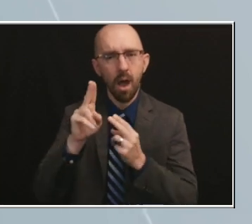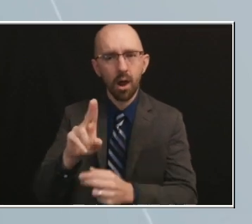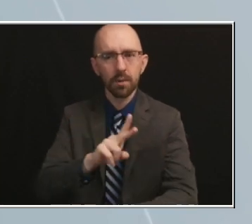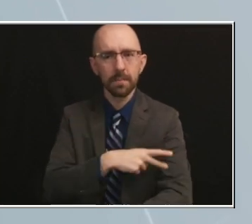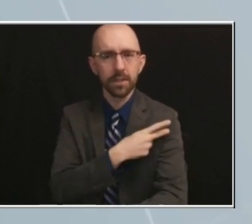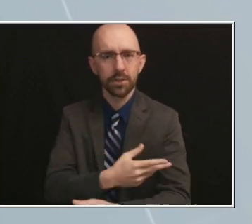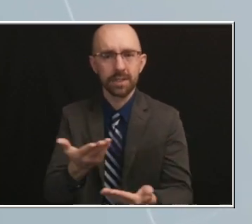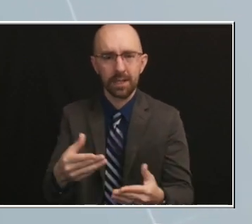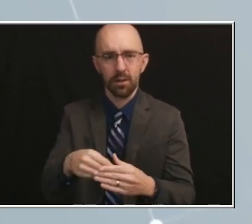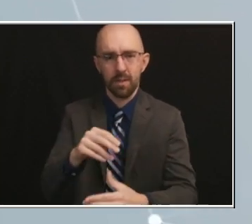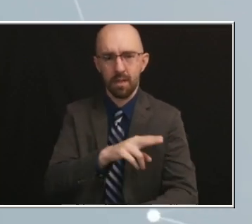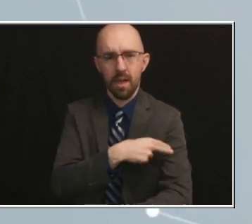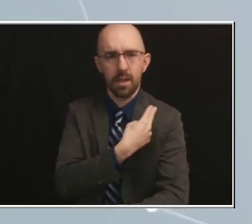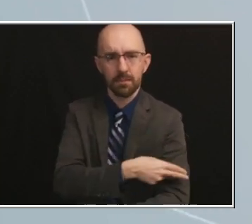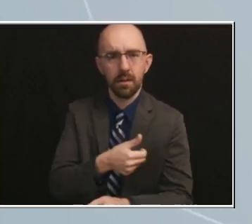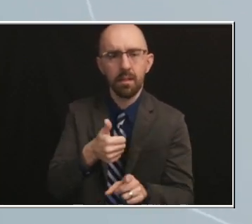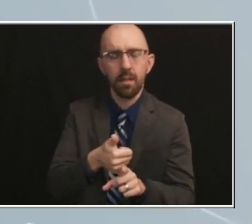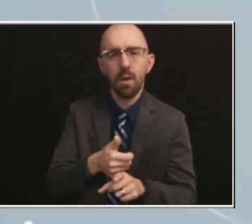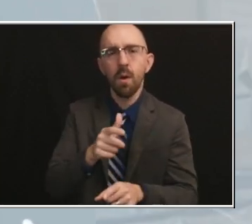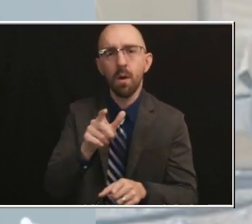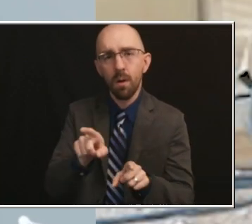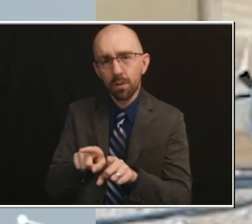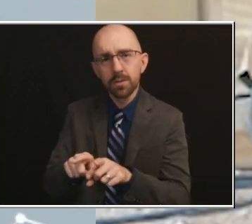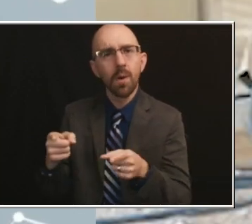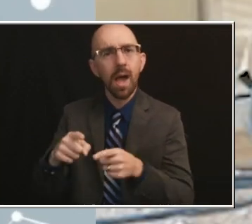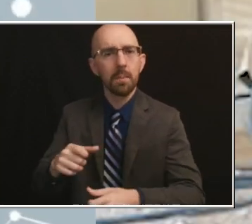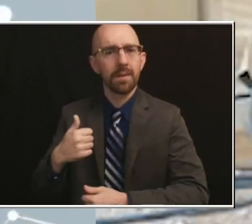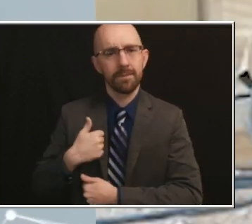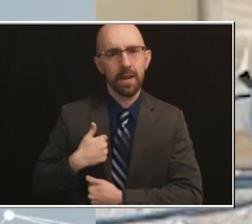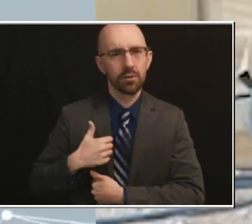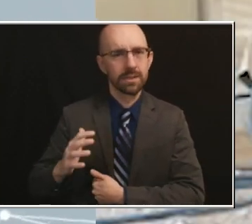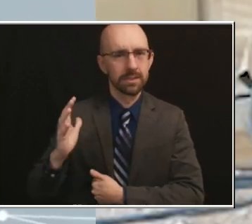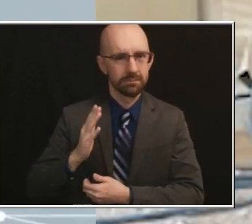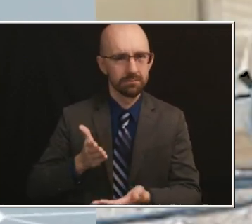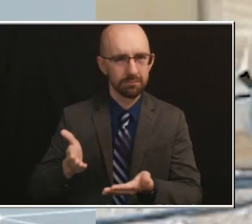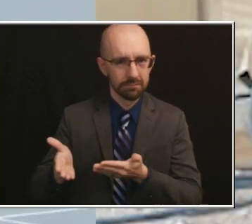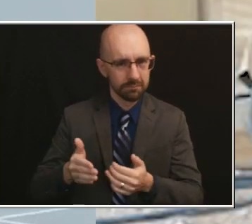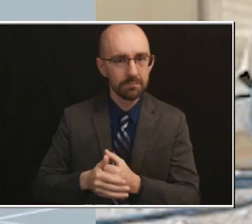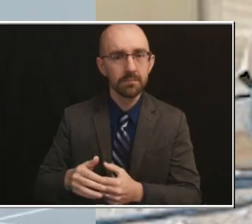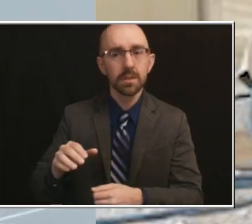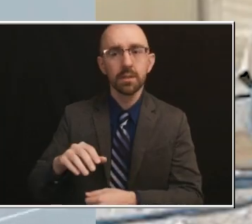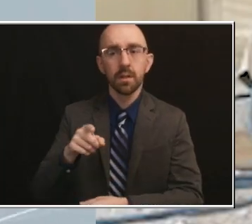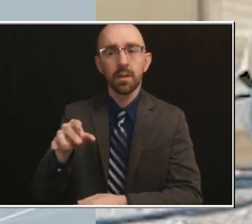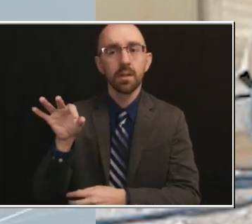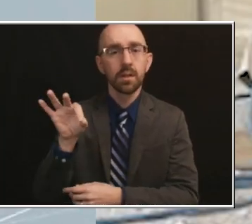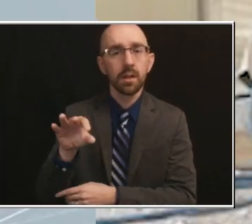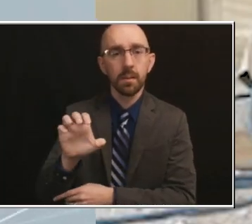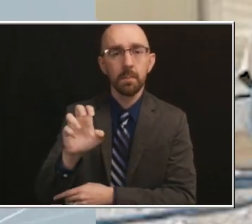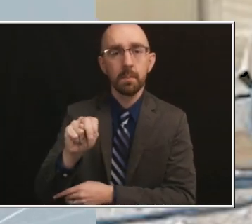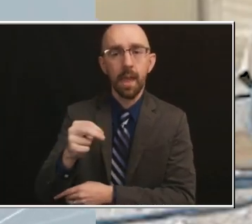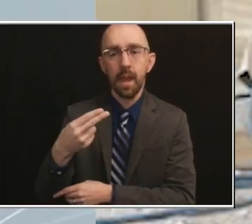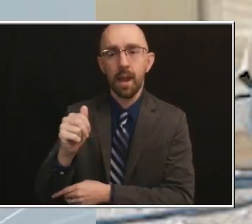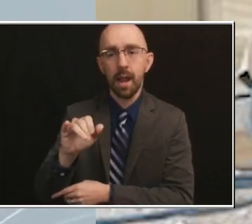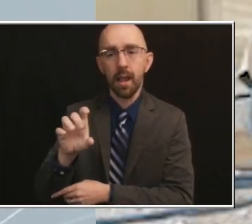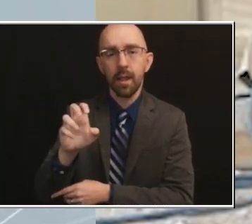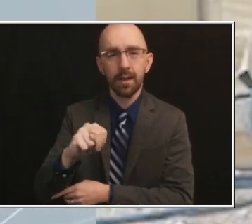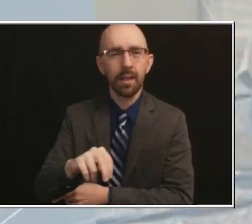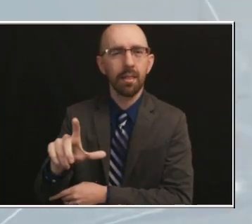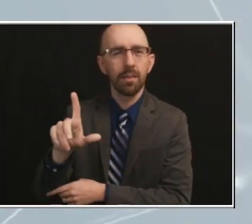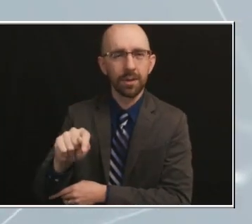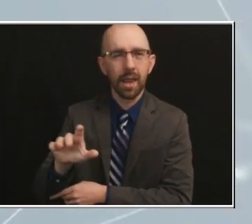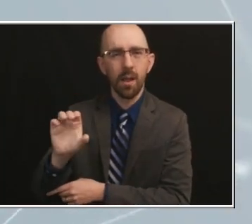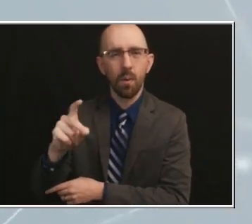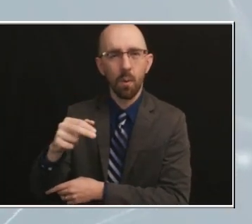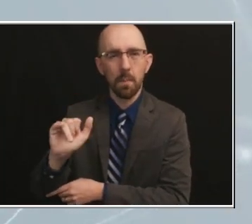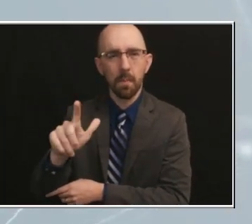hospital who also happen to be veterans. And Chaplain Ben Hayden, is also known as Lieutenant Colonel Ben Hayden, is taking part